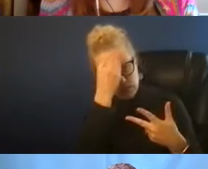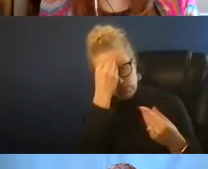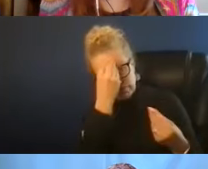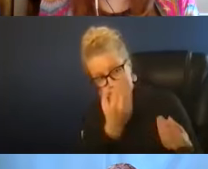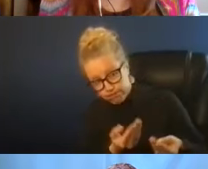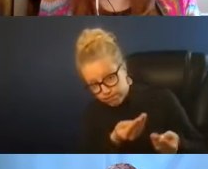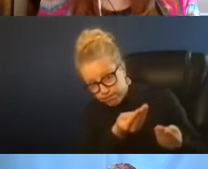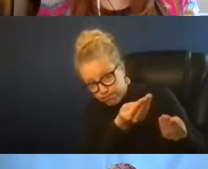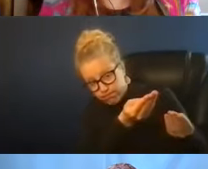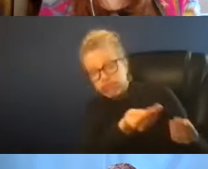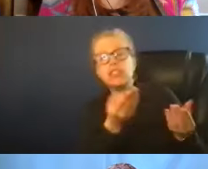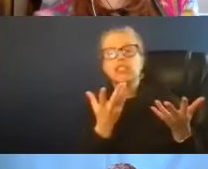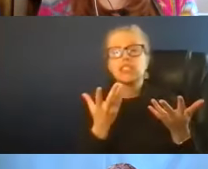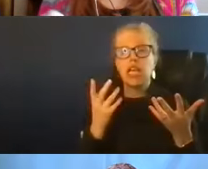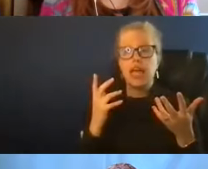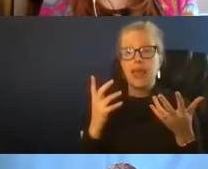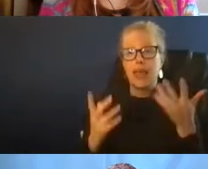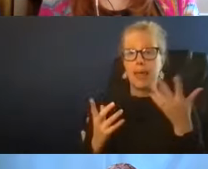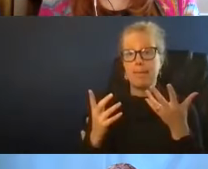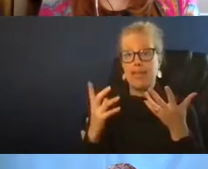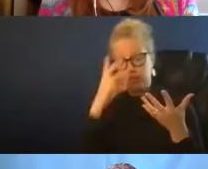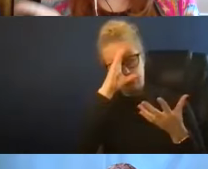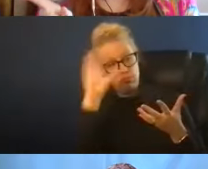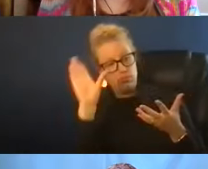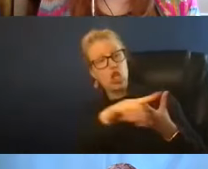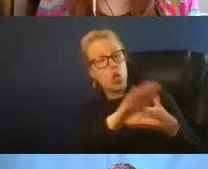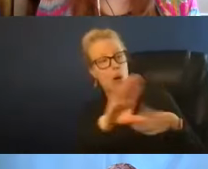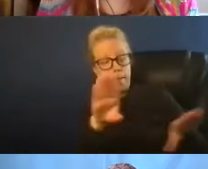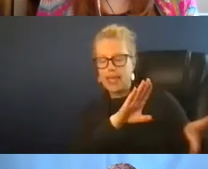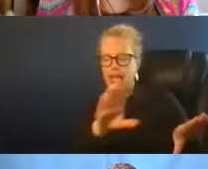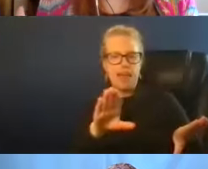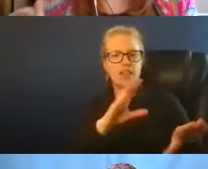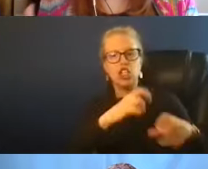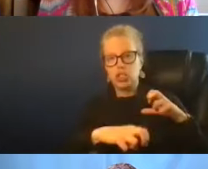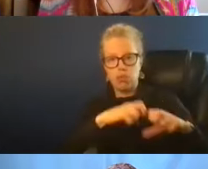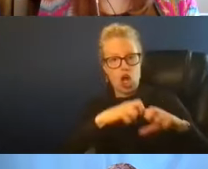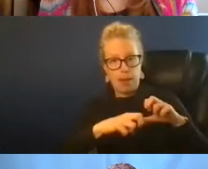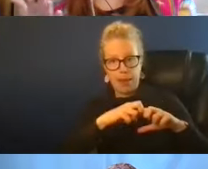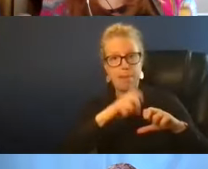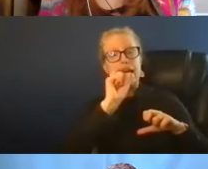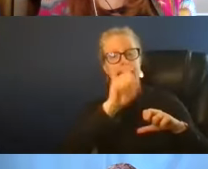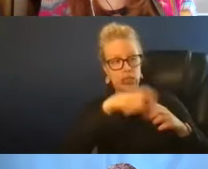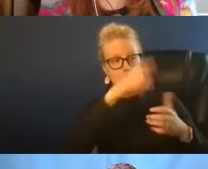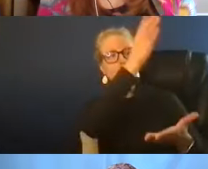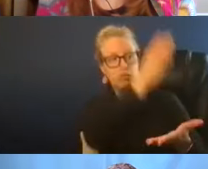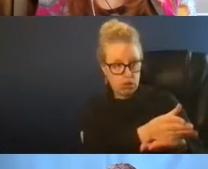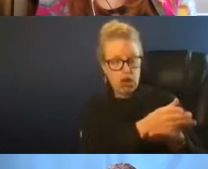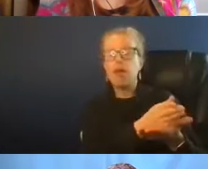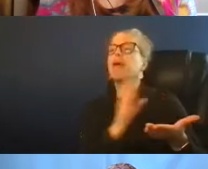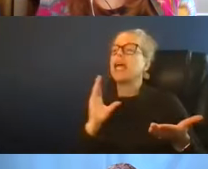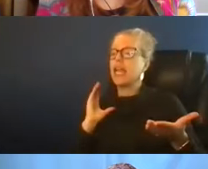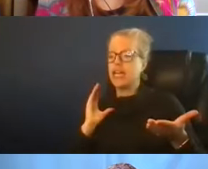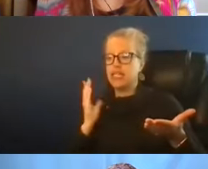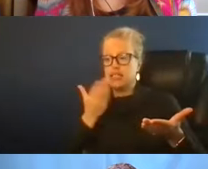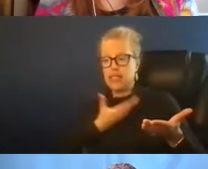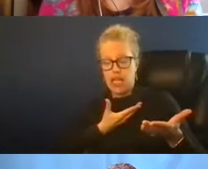a way that makes it known, hey, your behavior is the problem here and you need to stop. And here are, if